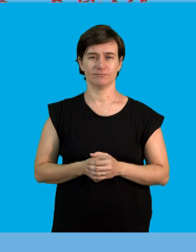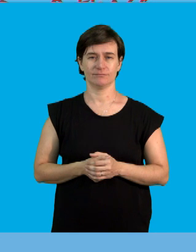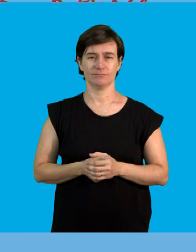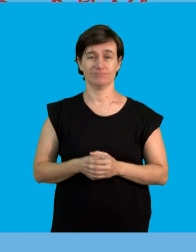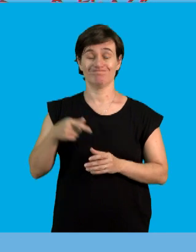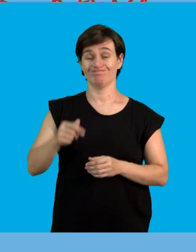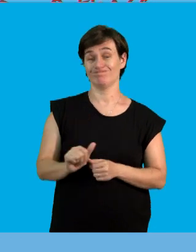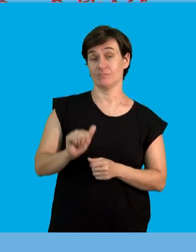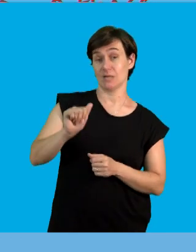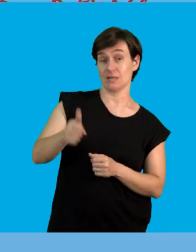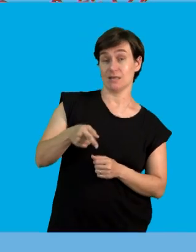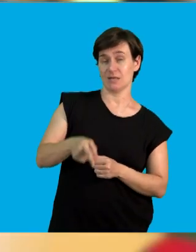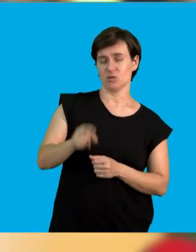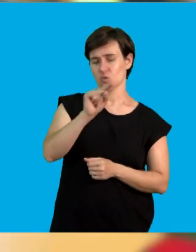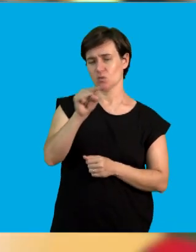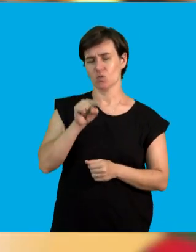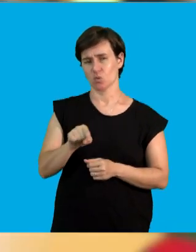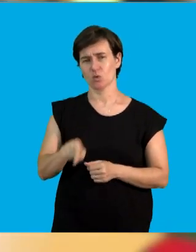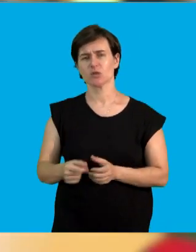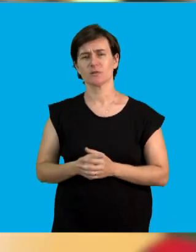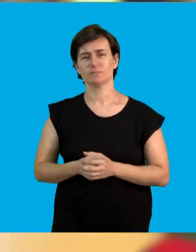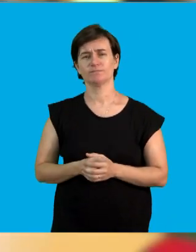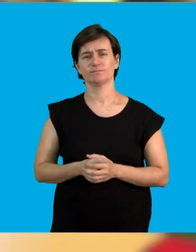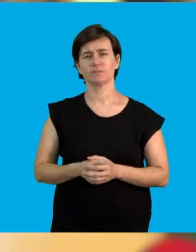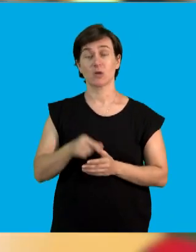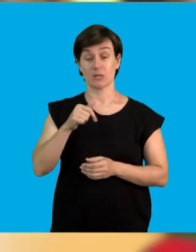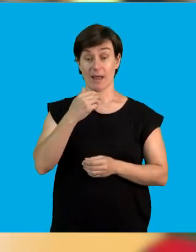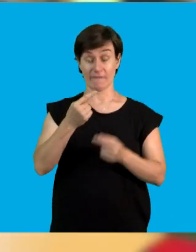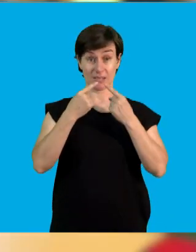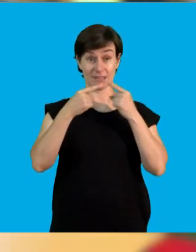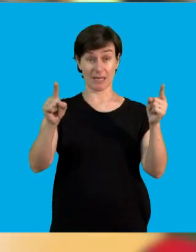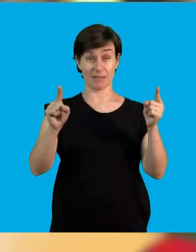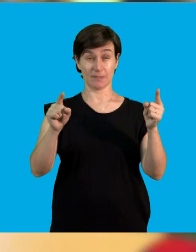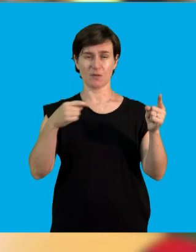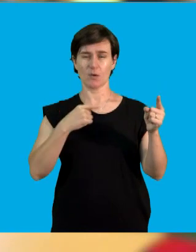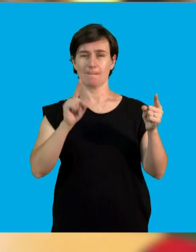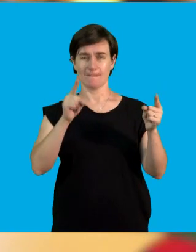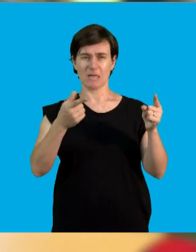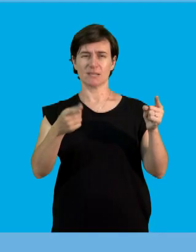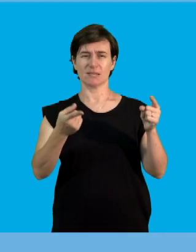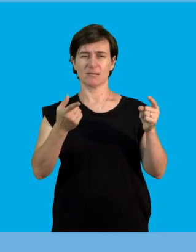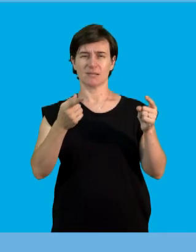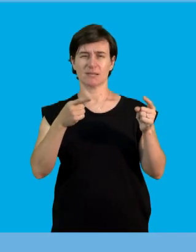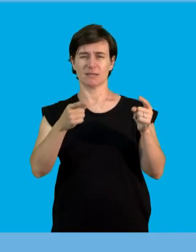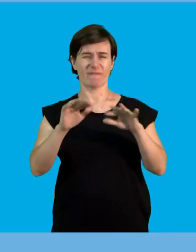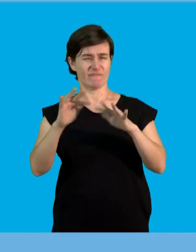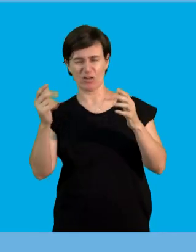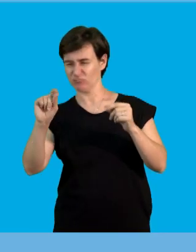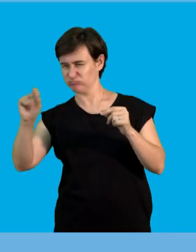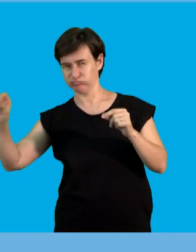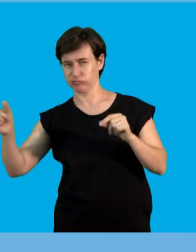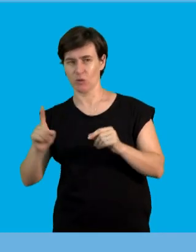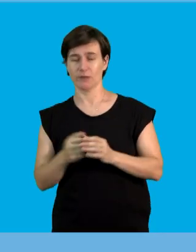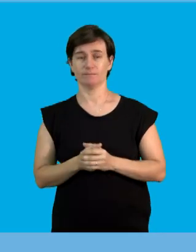cells in parallel. So now moving on to the next part of the questions where we're supposed to complete the statements. And the first statement